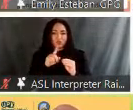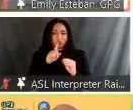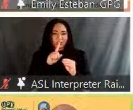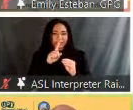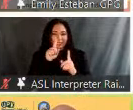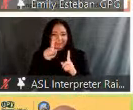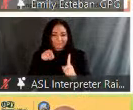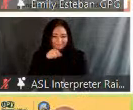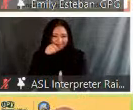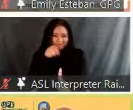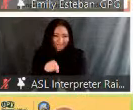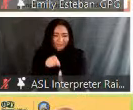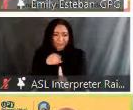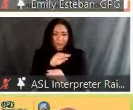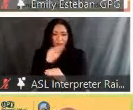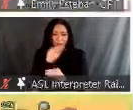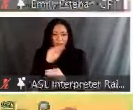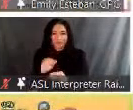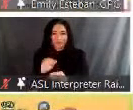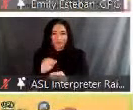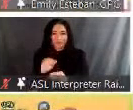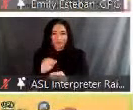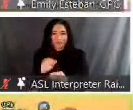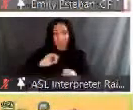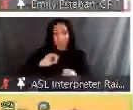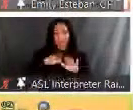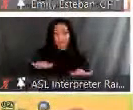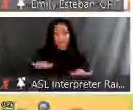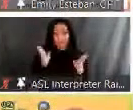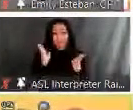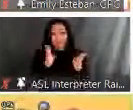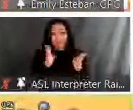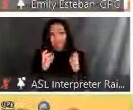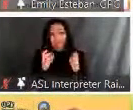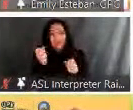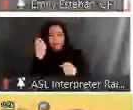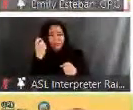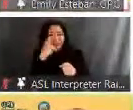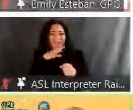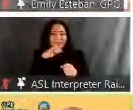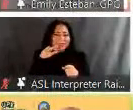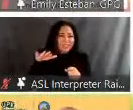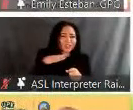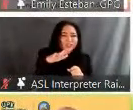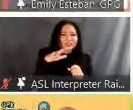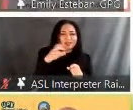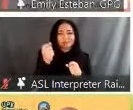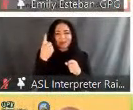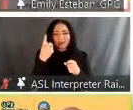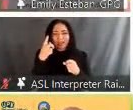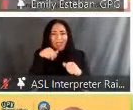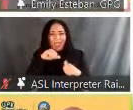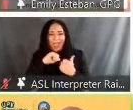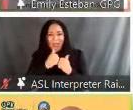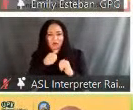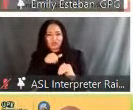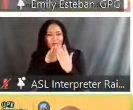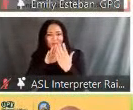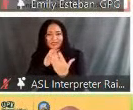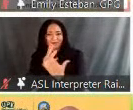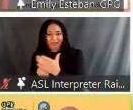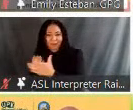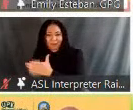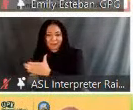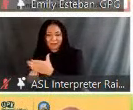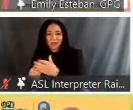of eligible children served and get that sense of the deserts and how to address those gaps. I'd also like to share my